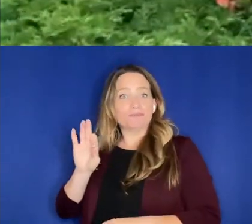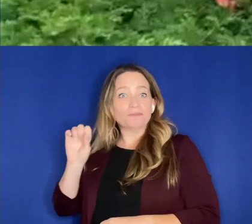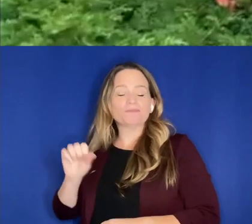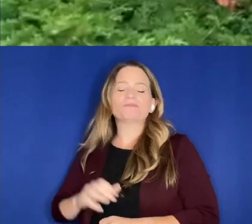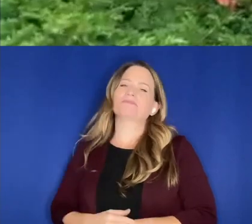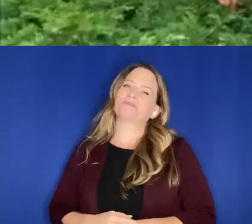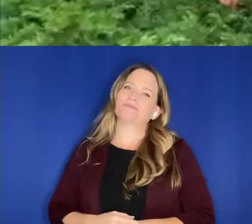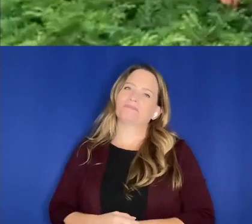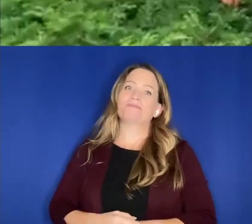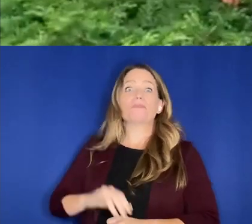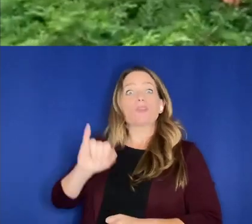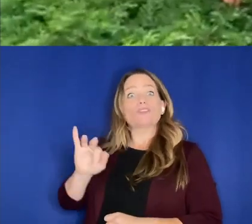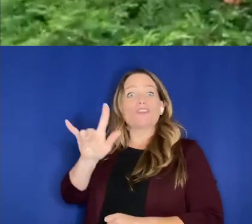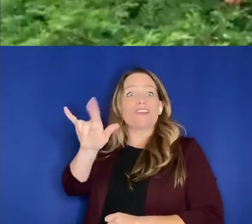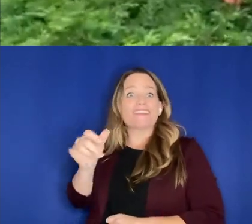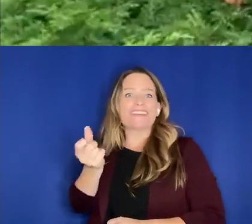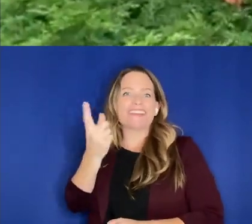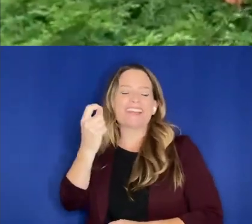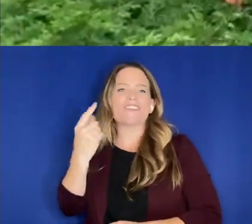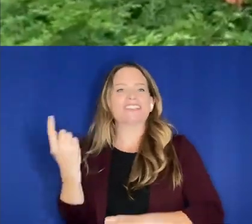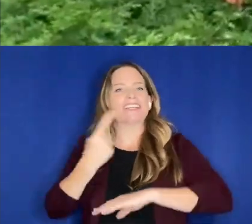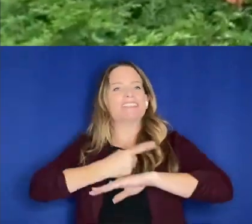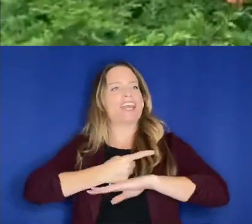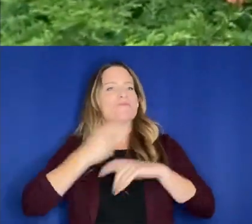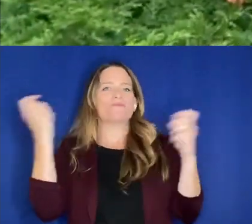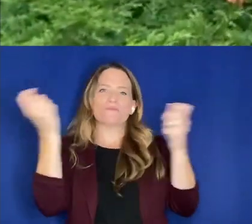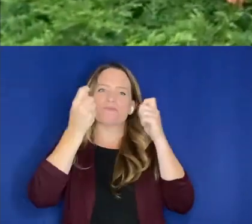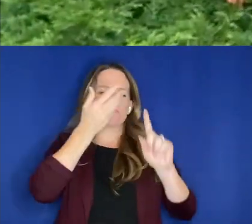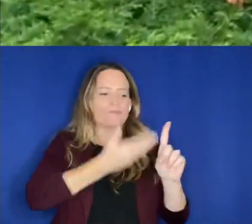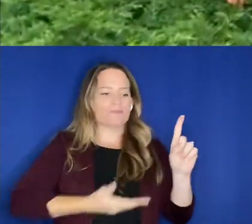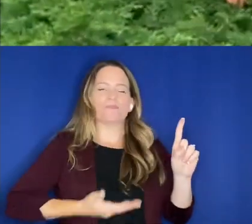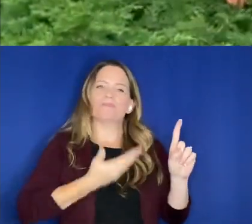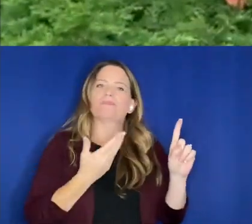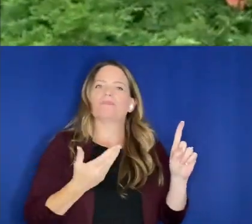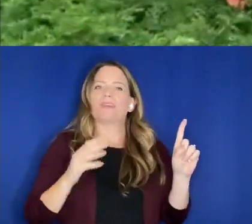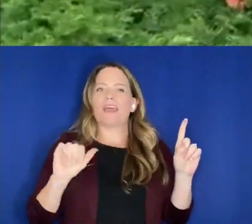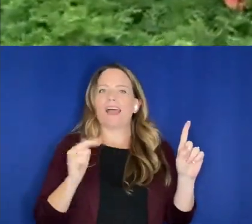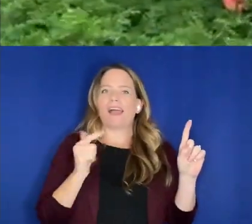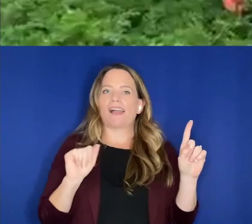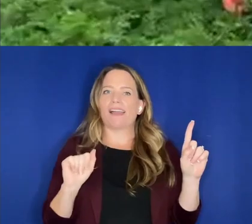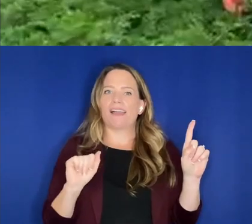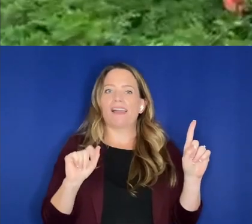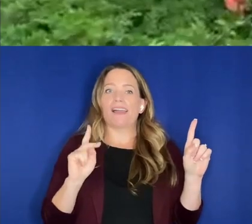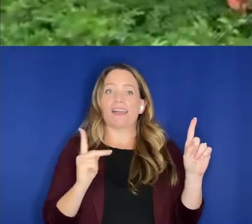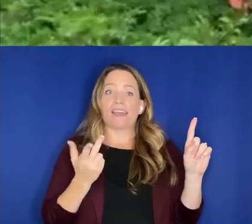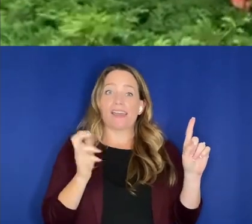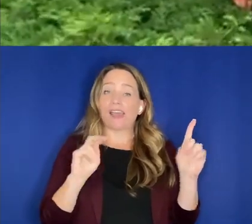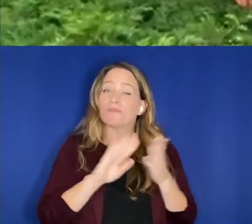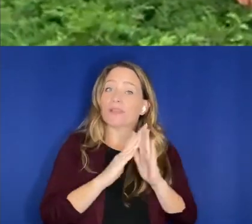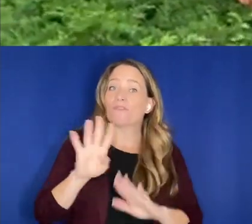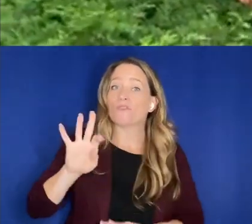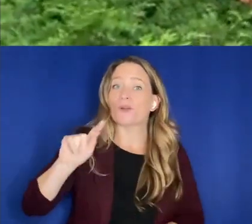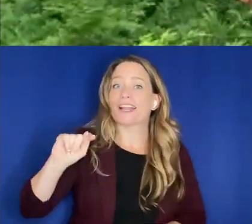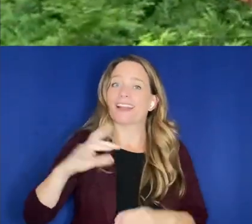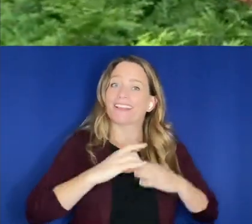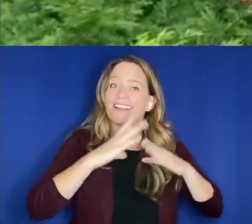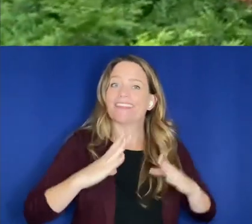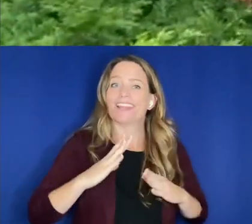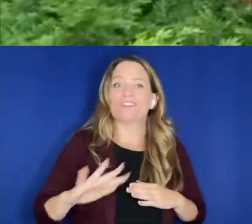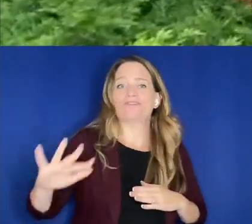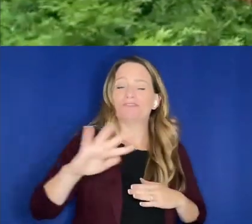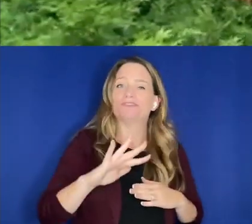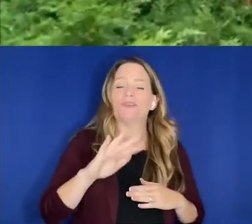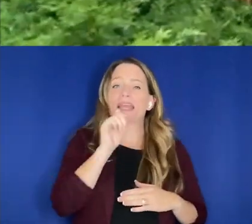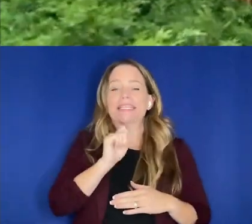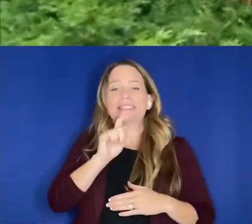marks the day that we commemorate His Highness the Aga Khan becoming the 49th hereditary Imam for the Ismaili community around the